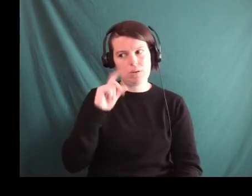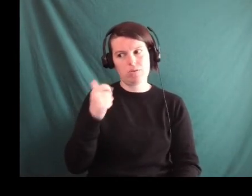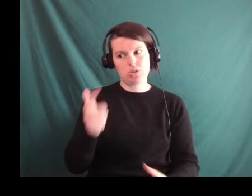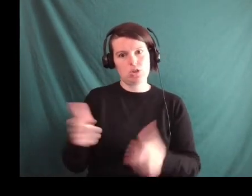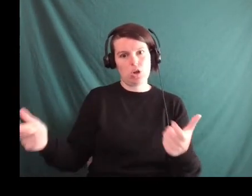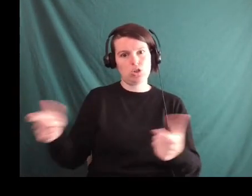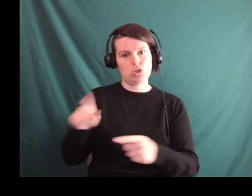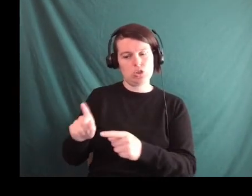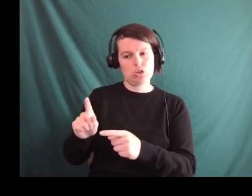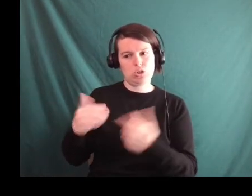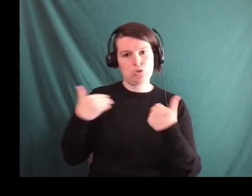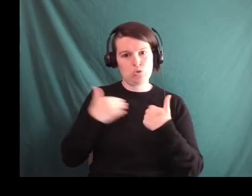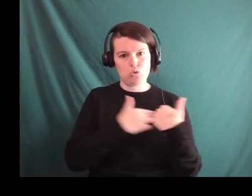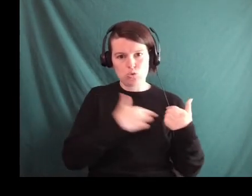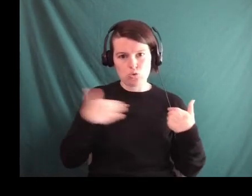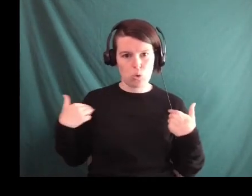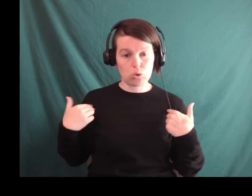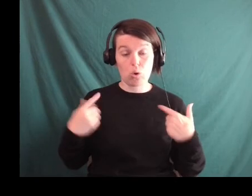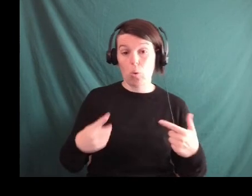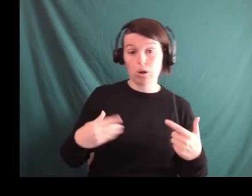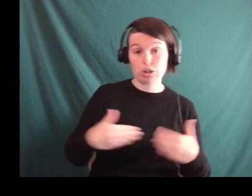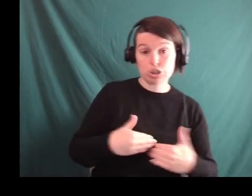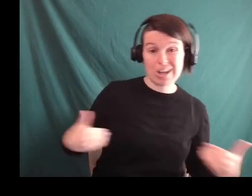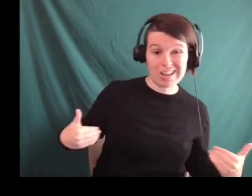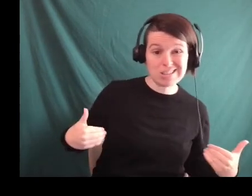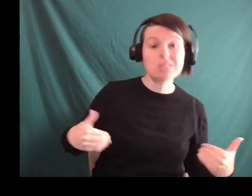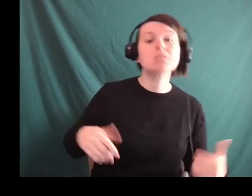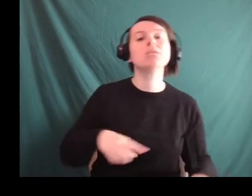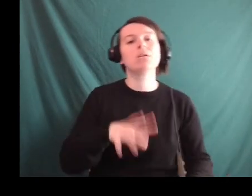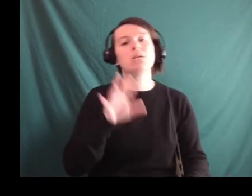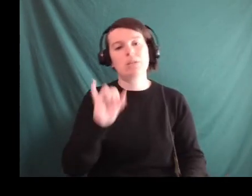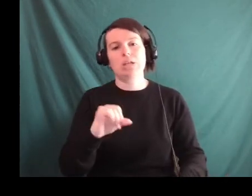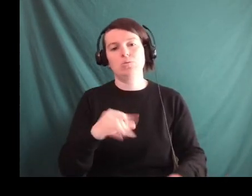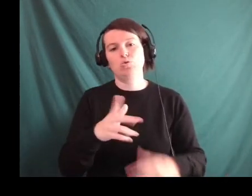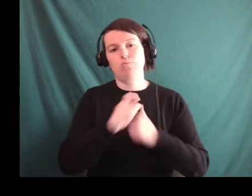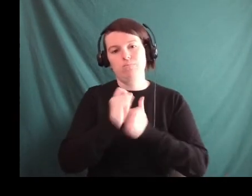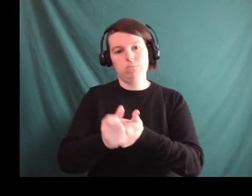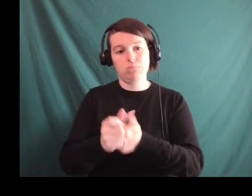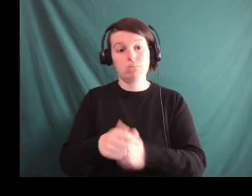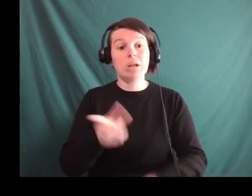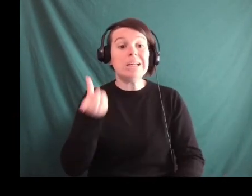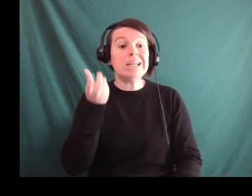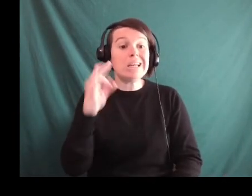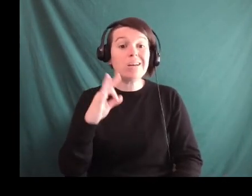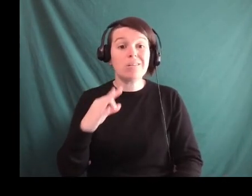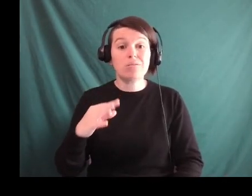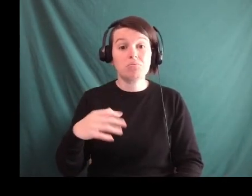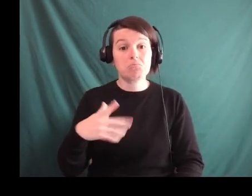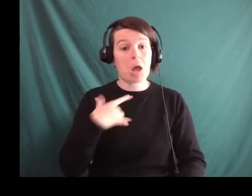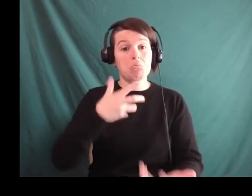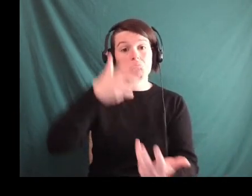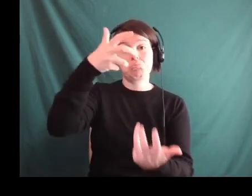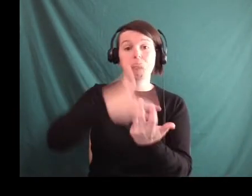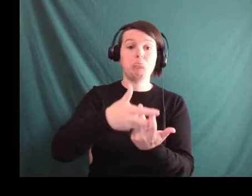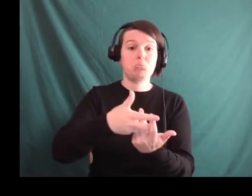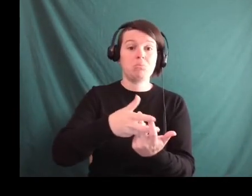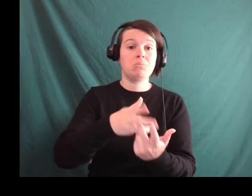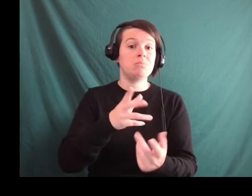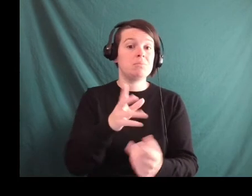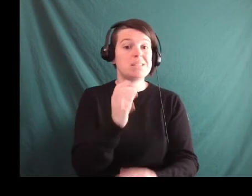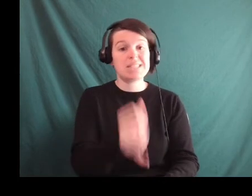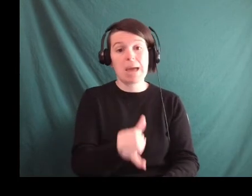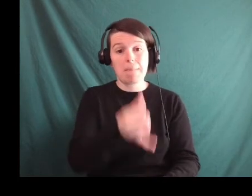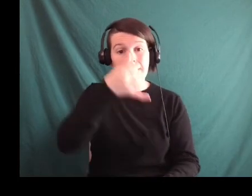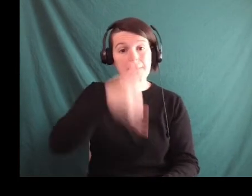width size or your chest size, you would go with that. But if your shoulder and your chest size put you in the same size